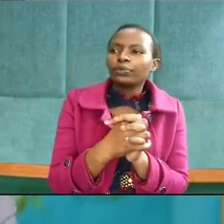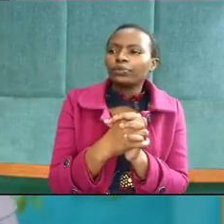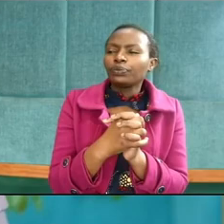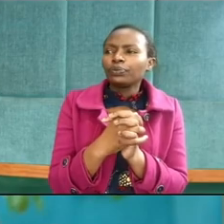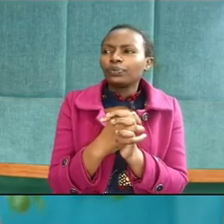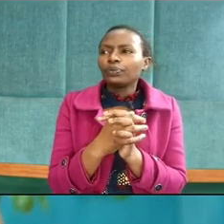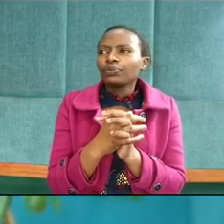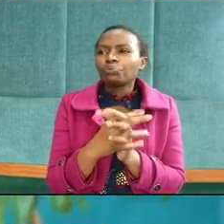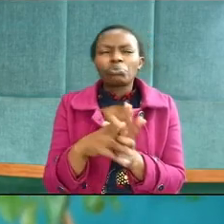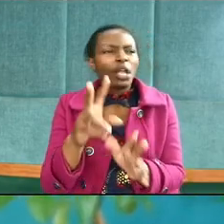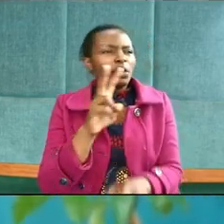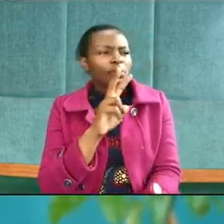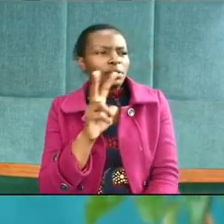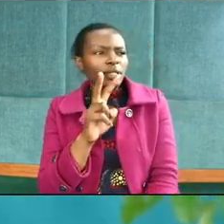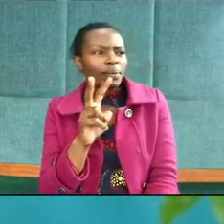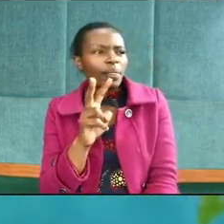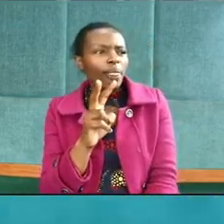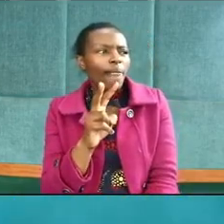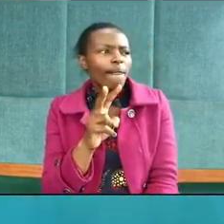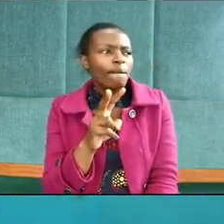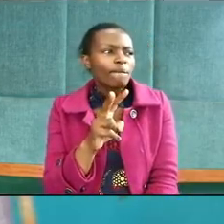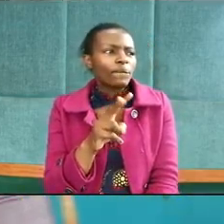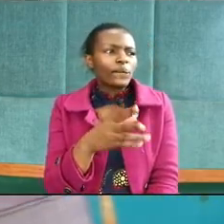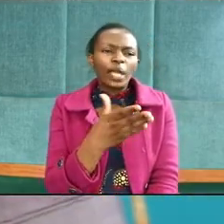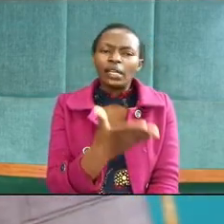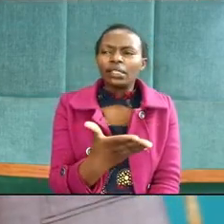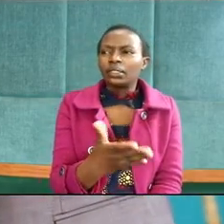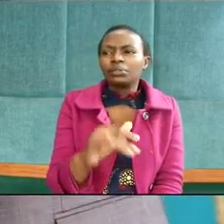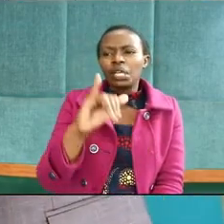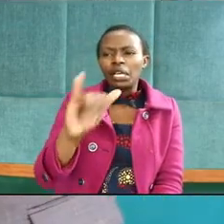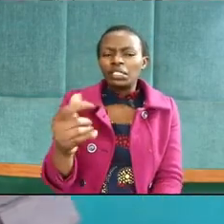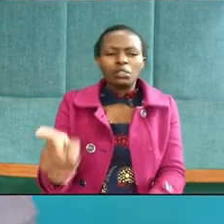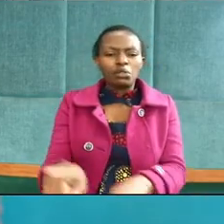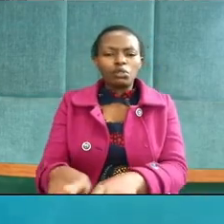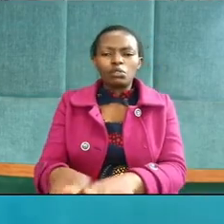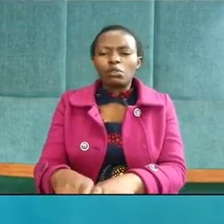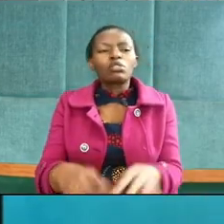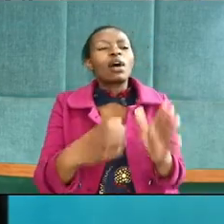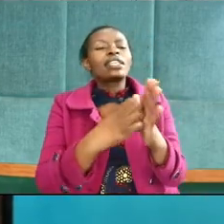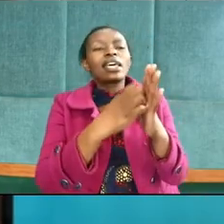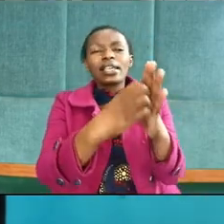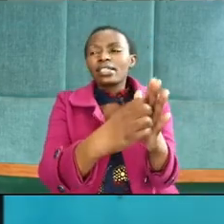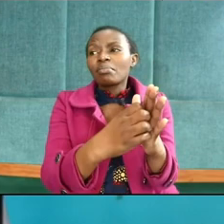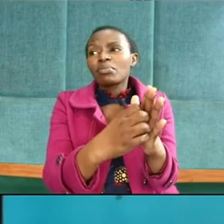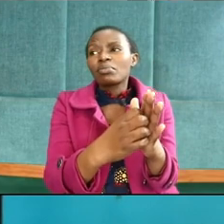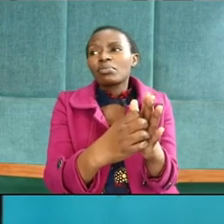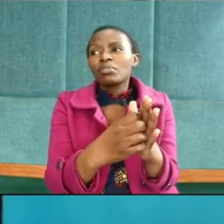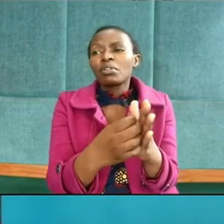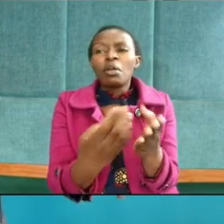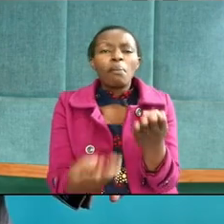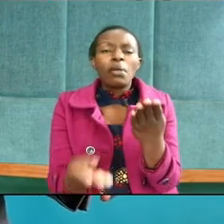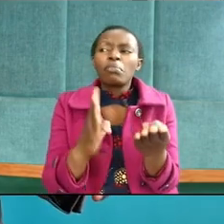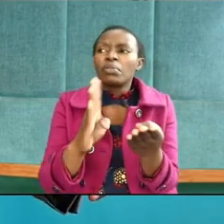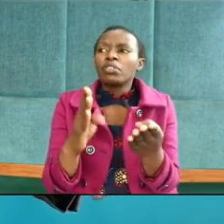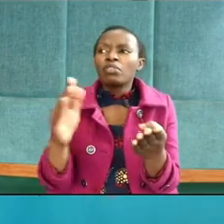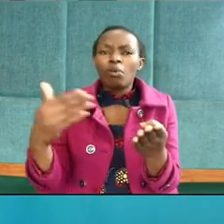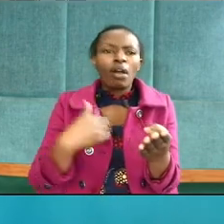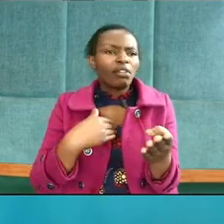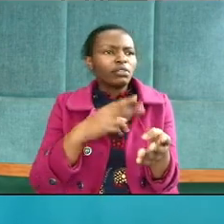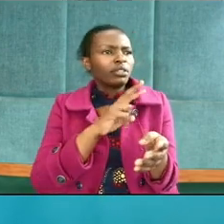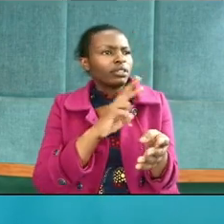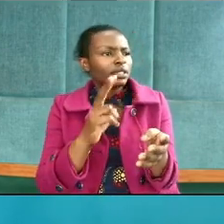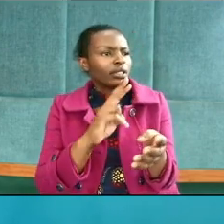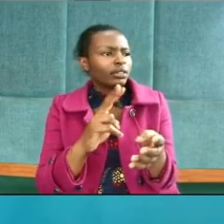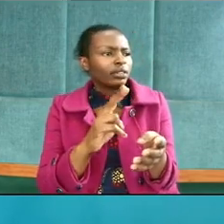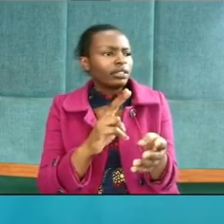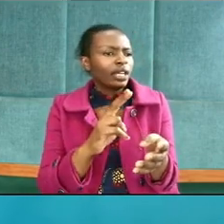You see, it is just also as an example. You have identified a